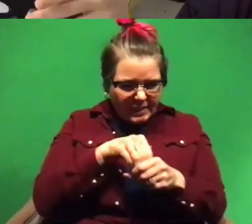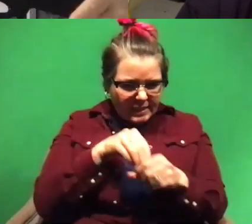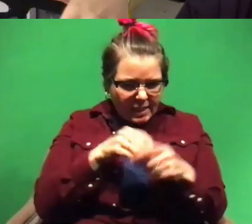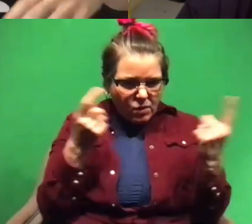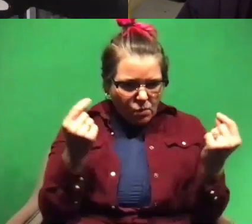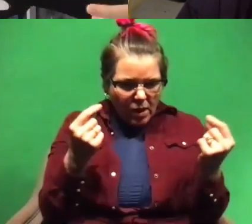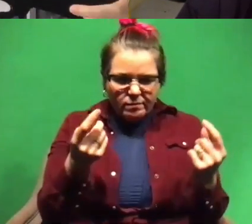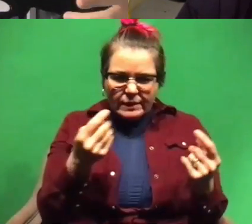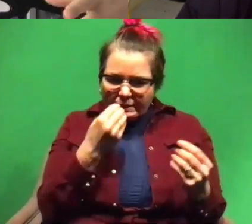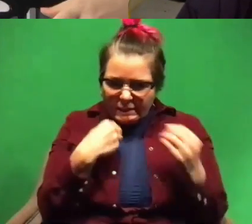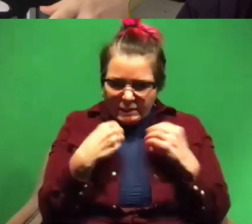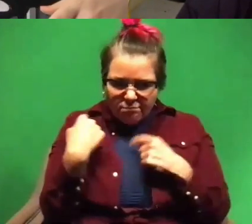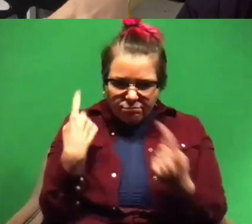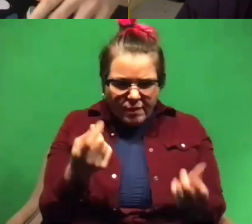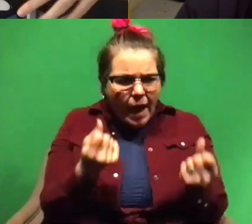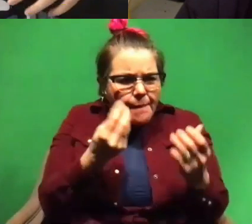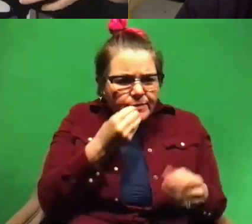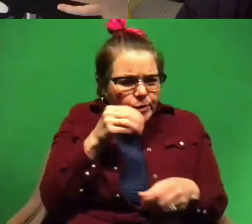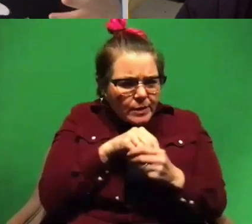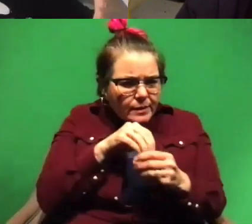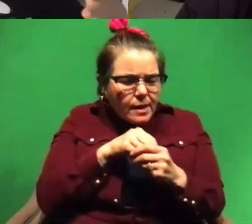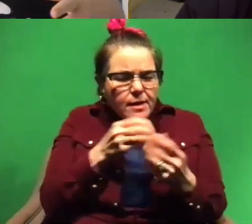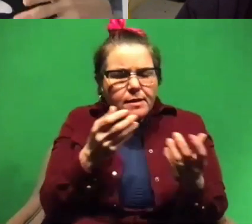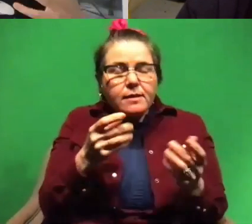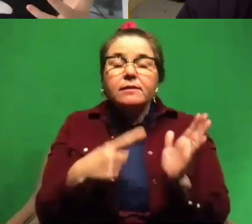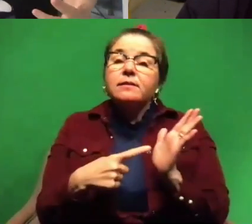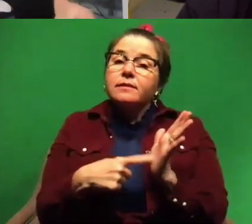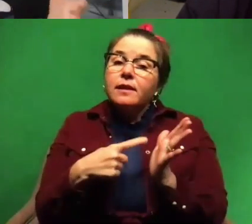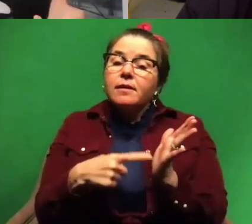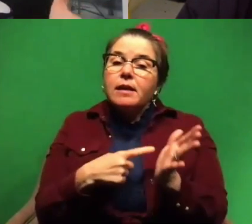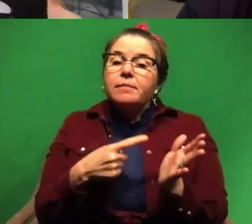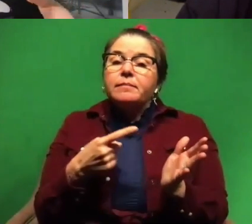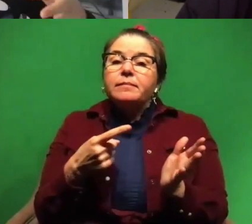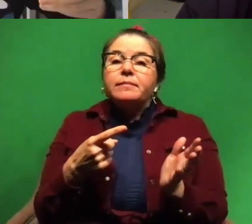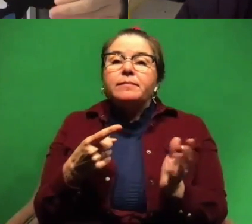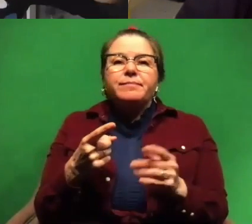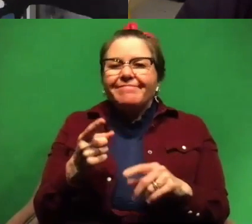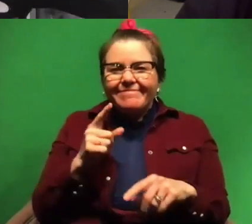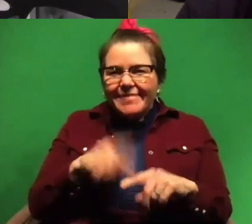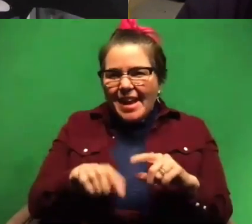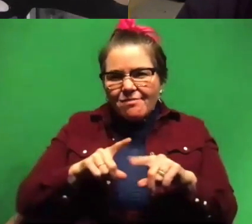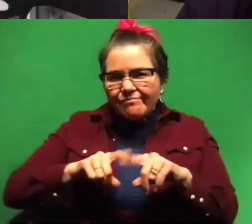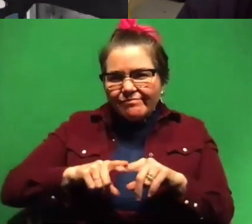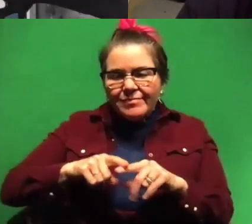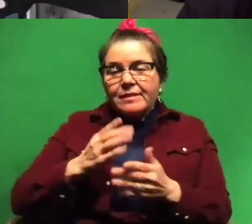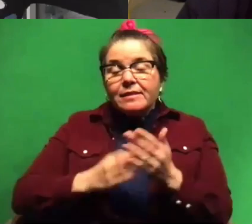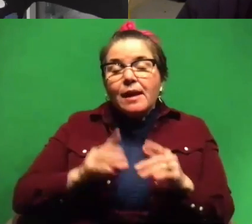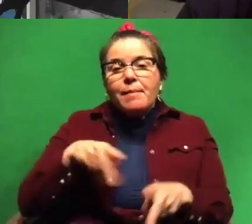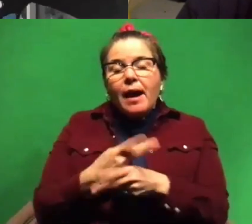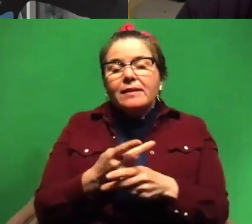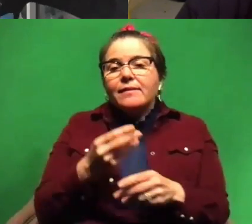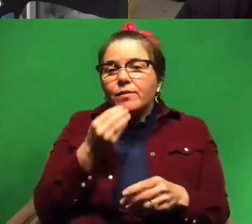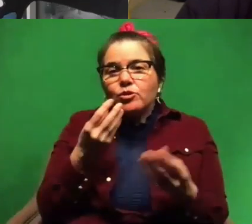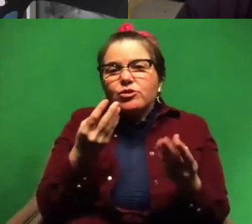it's been eating, how much food is in there. But sometimes these things are unreliable because some types of food are soft,